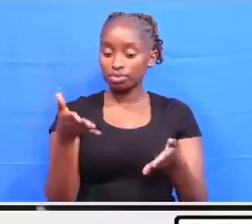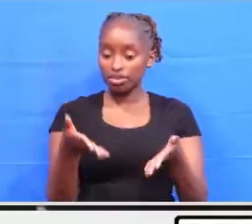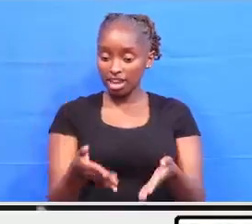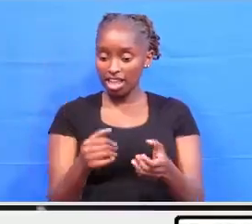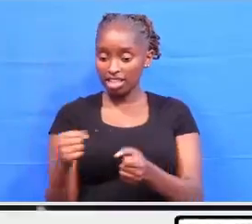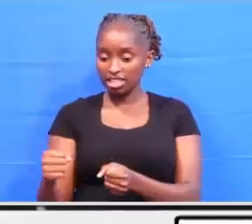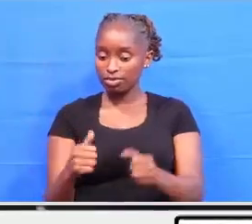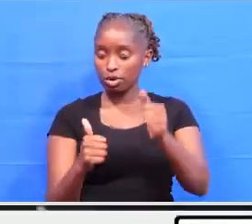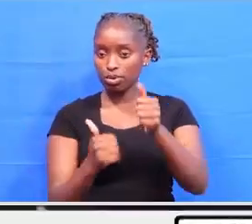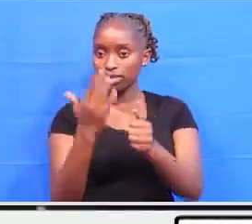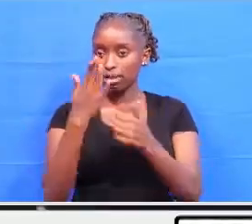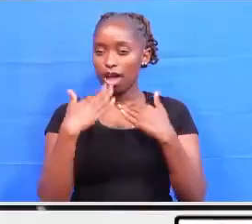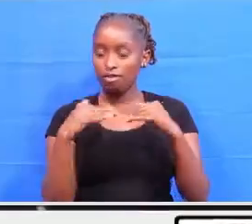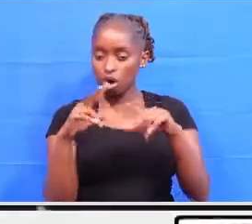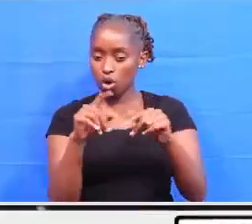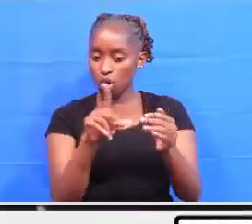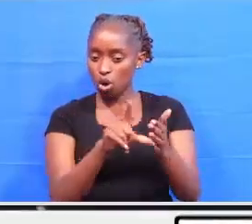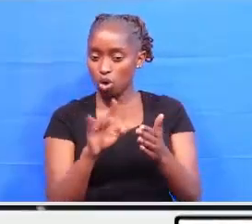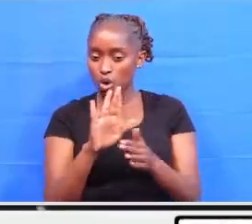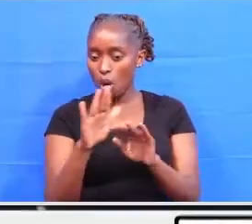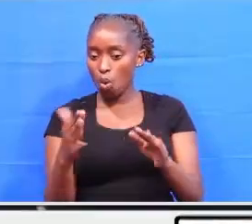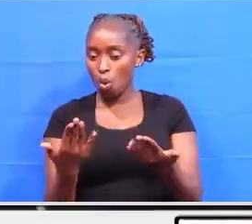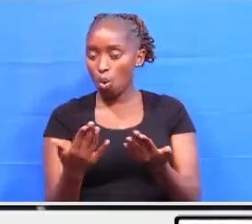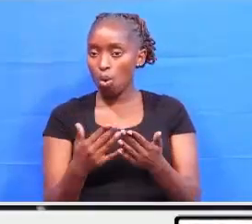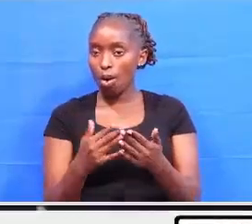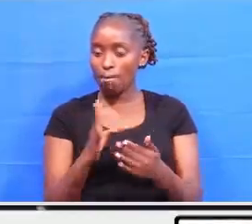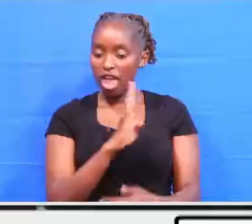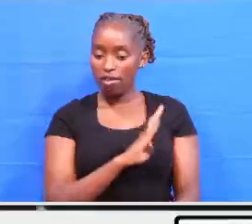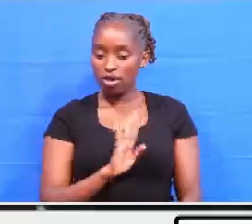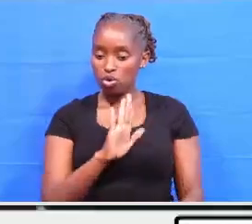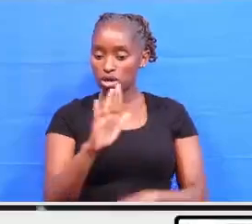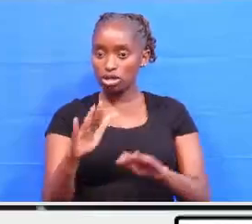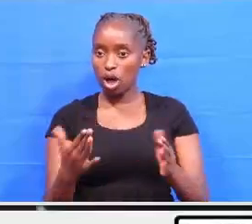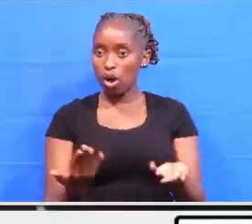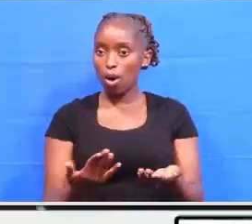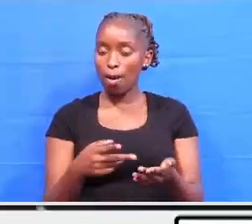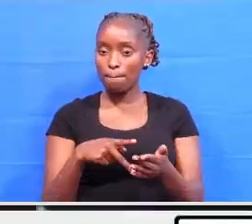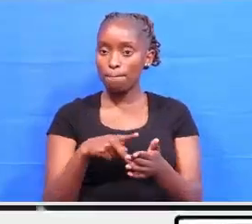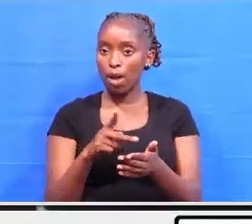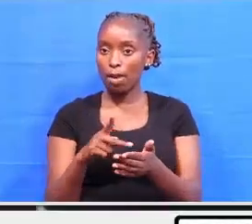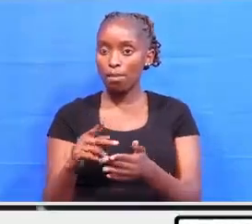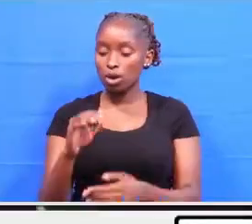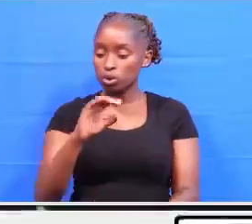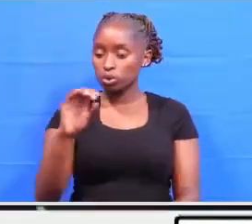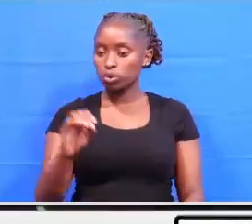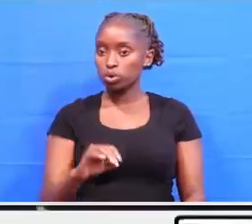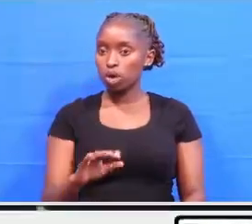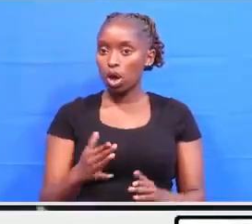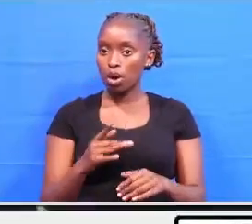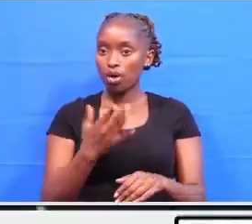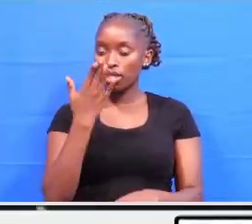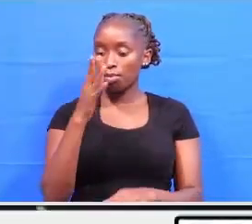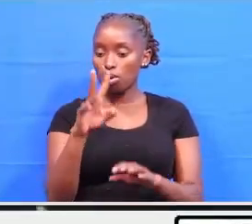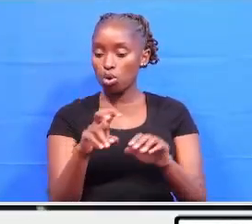check your credit, how exactly is your behavior, your repayment rate. As she was saying, you check, is it 2 a.m. when, you know, this person